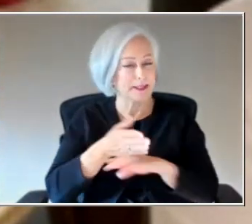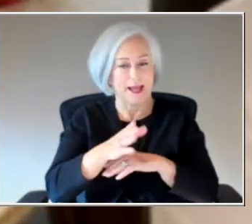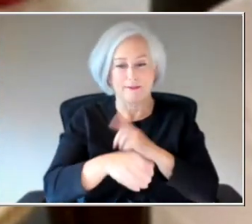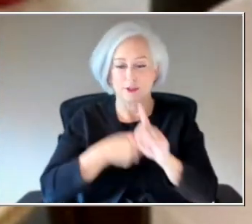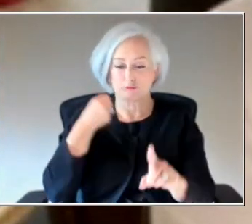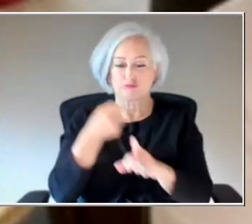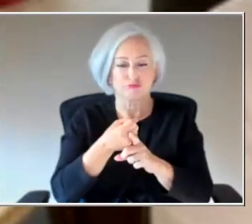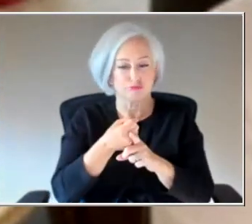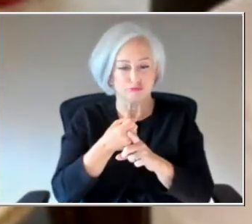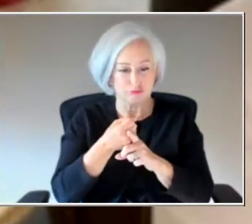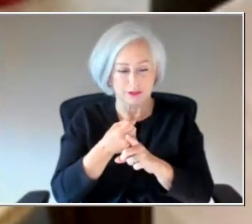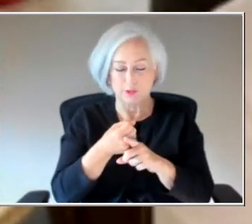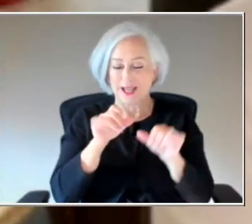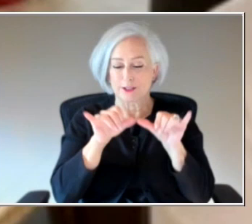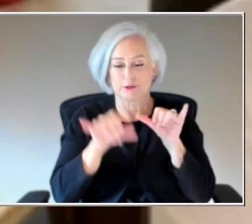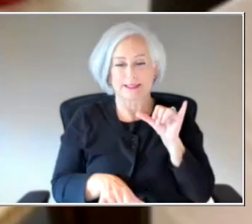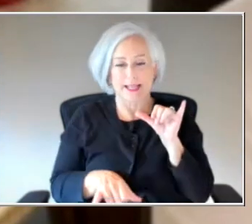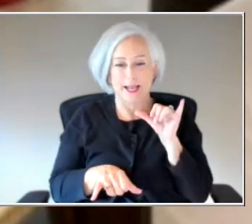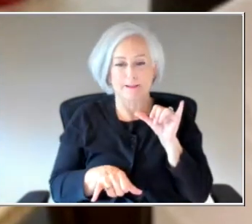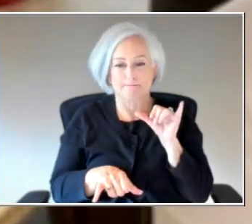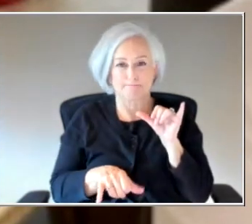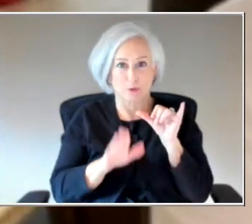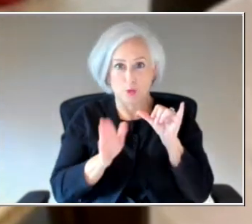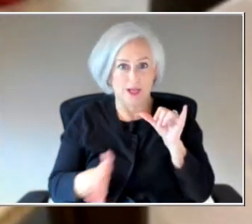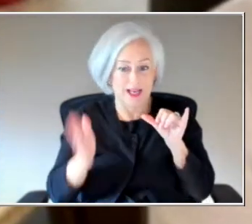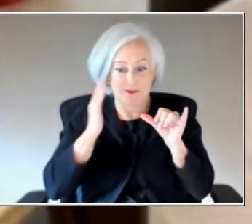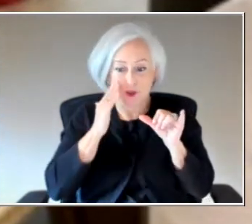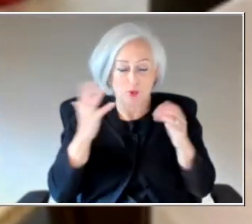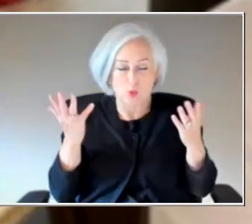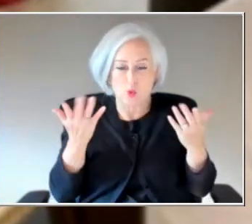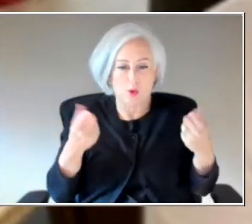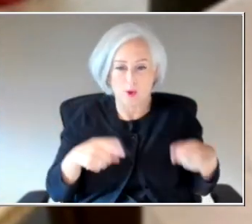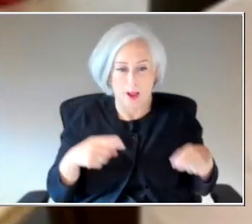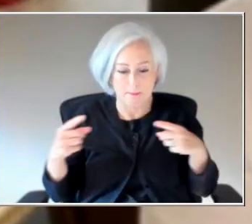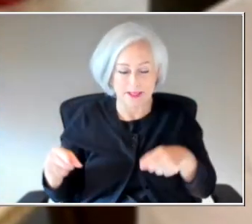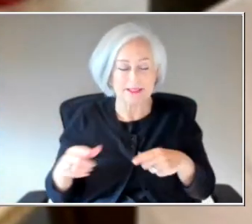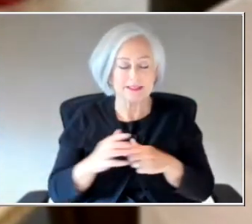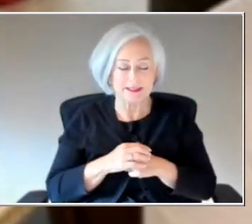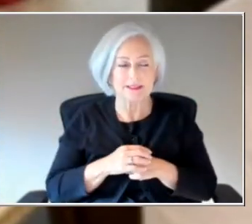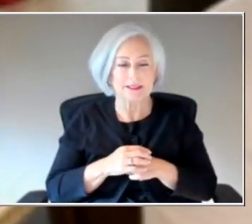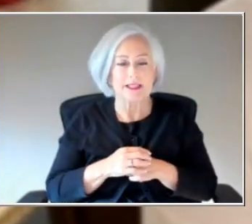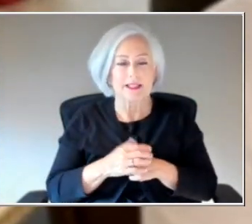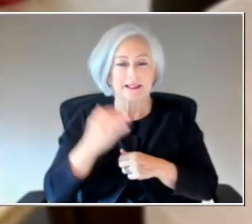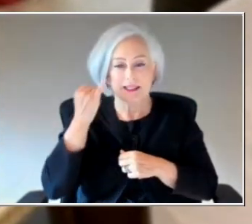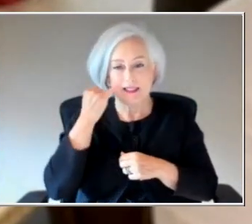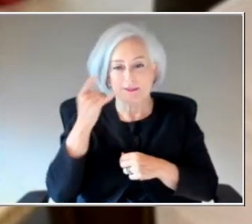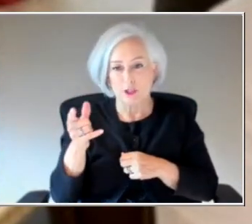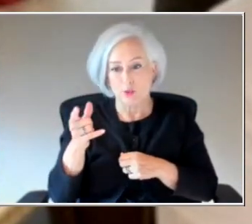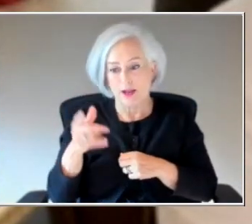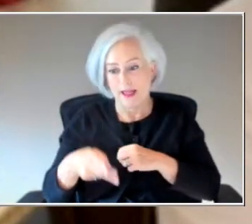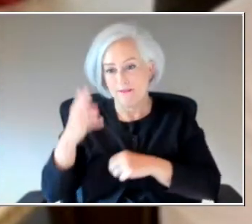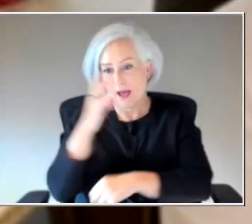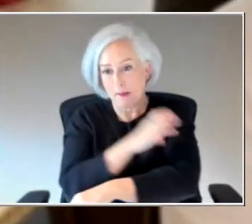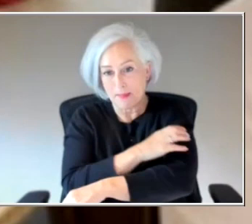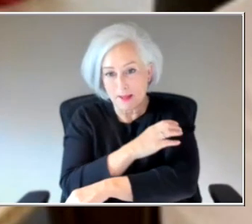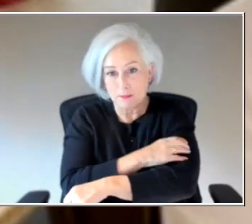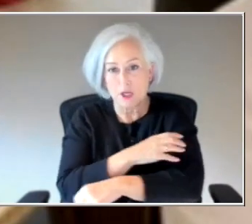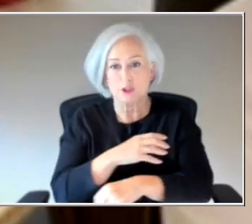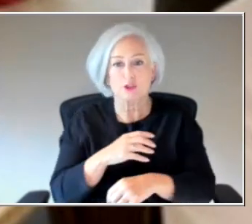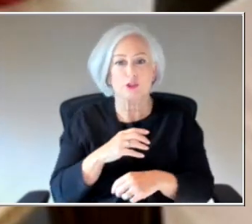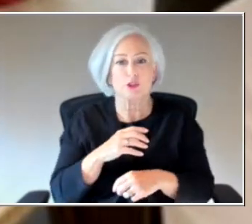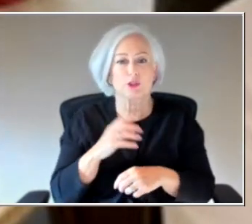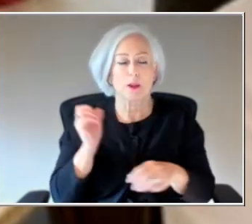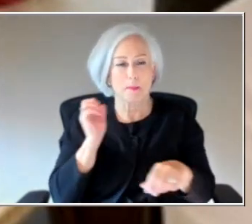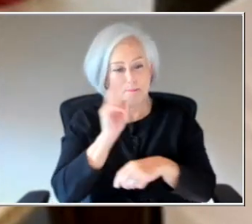stay here because we never knew what the weekend was going to hold and whether or not she was going to have high blood pressure that would send her back to